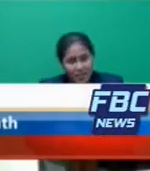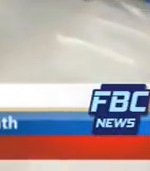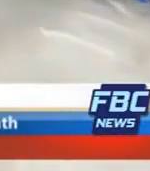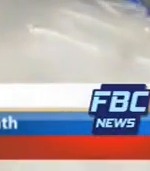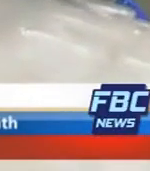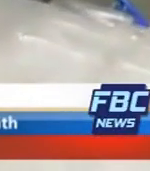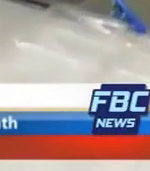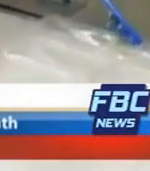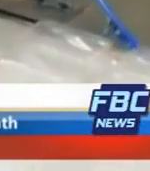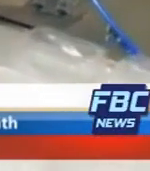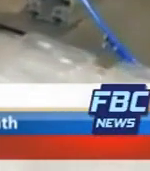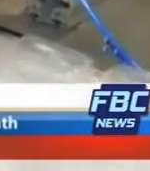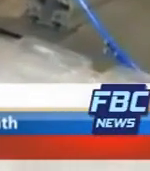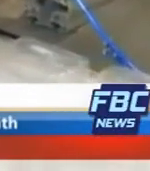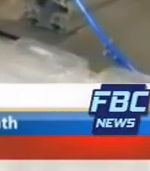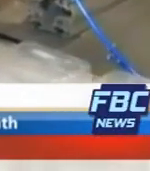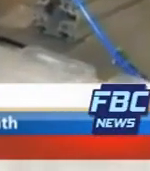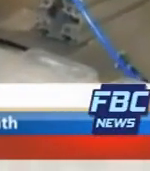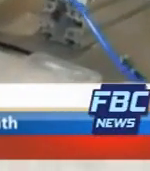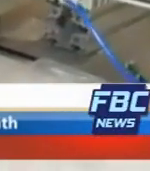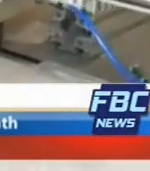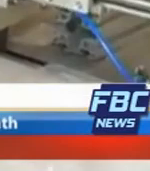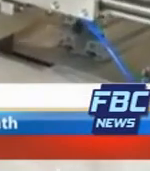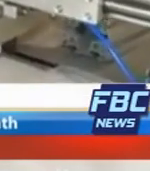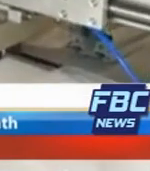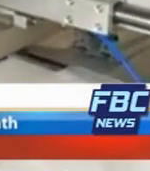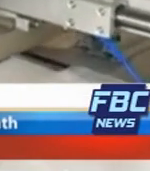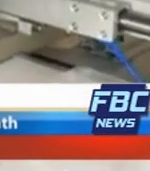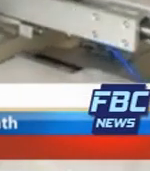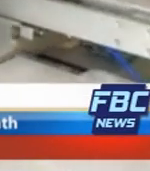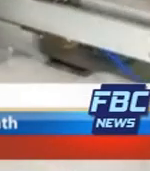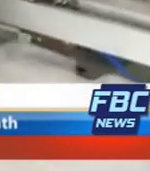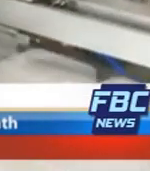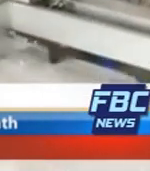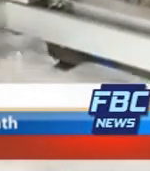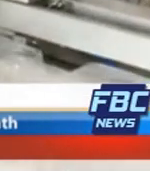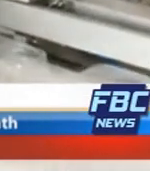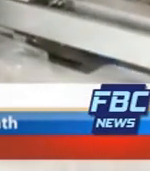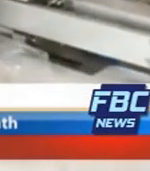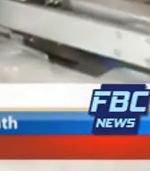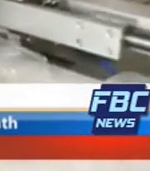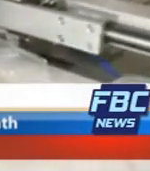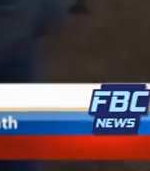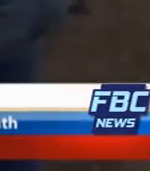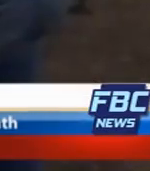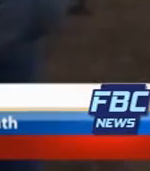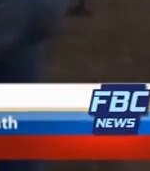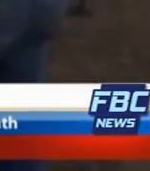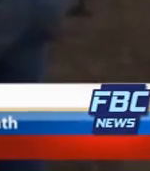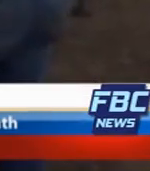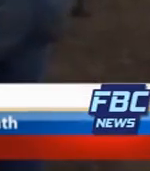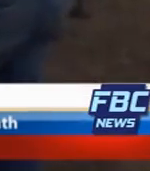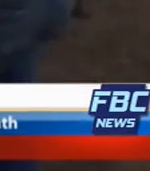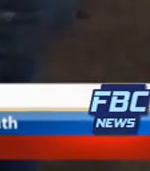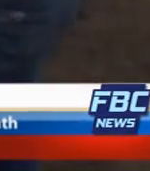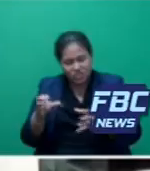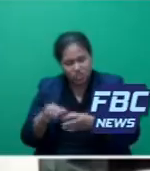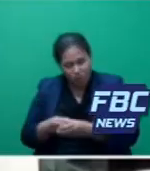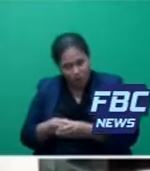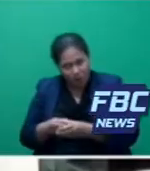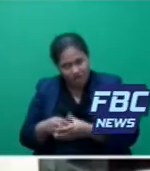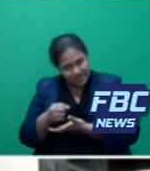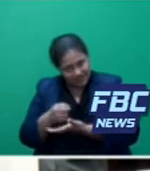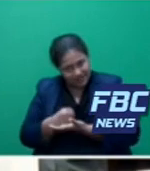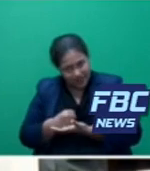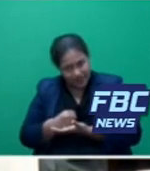Kayum confirms the temporary relaxation of the ban on polystyrene products is to help get rid of current stock. On